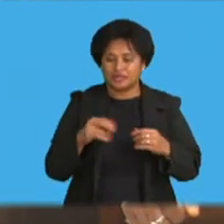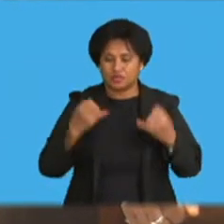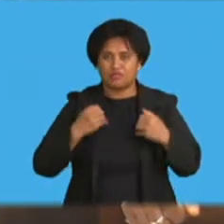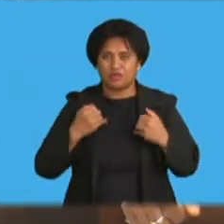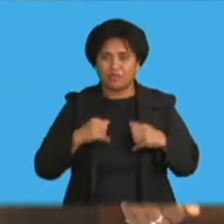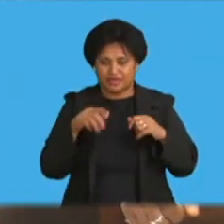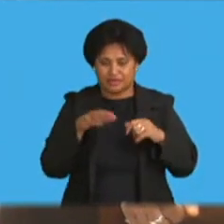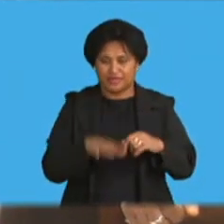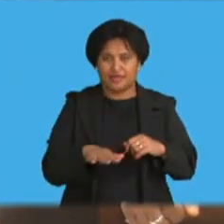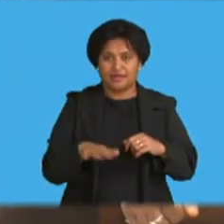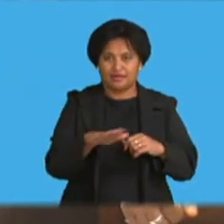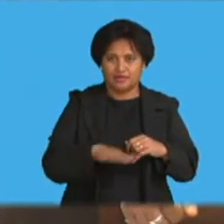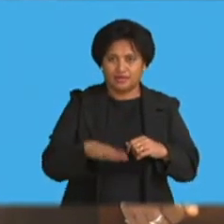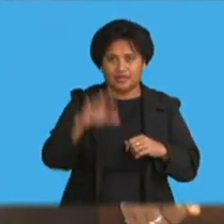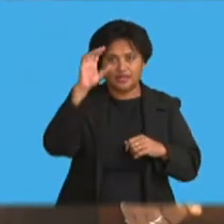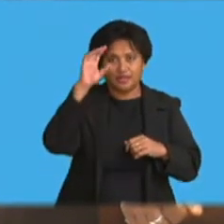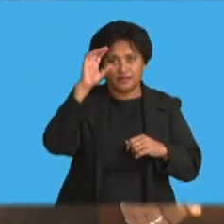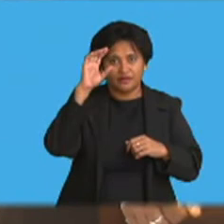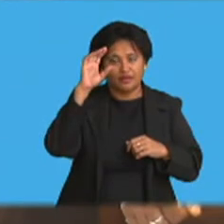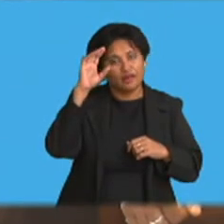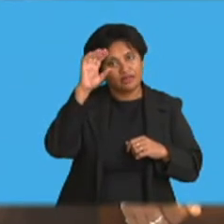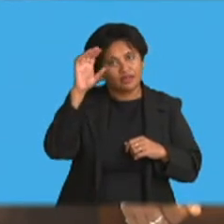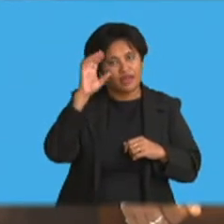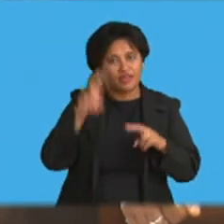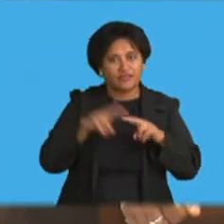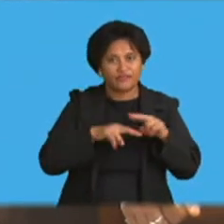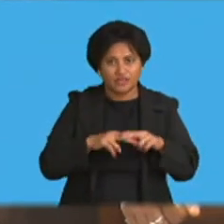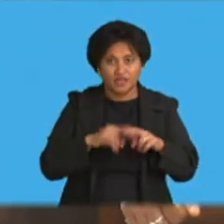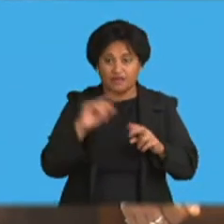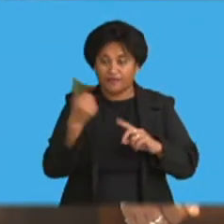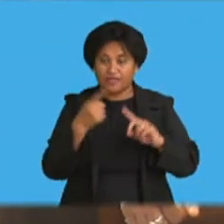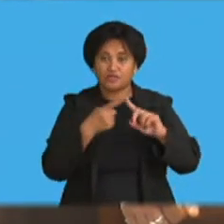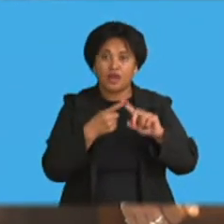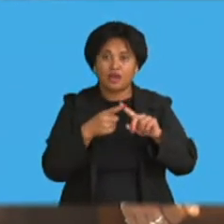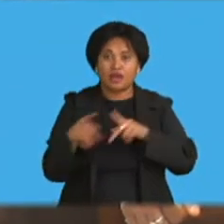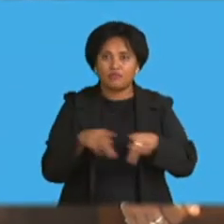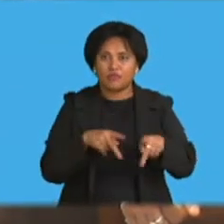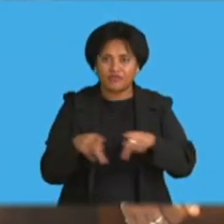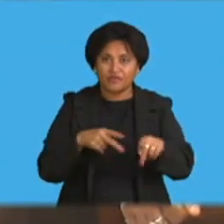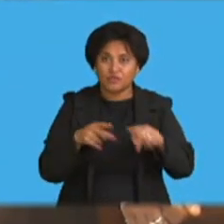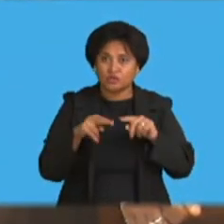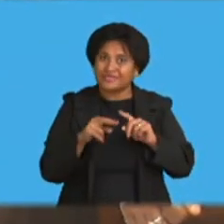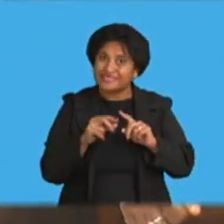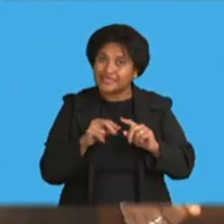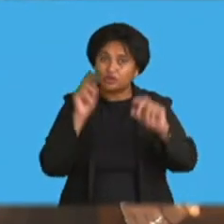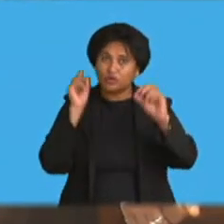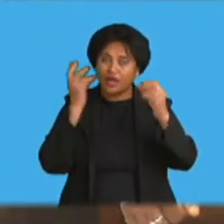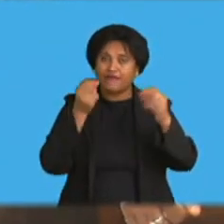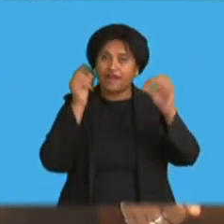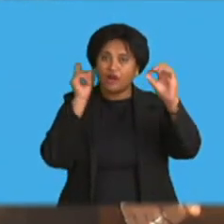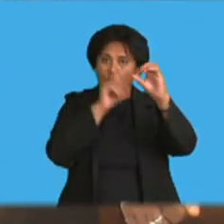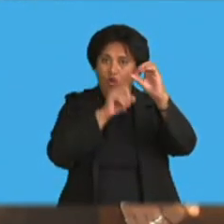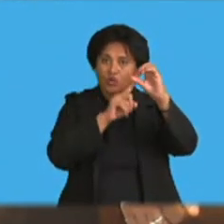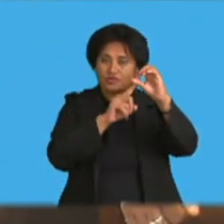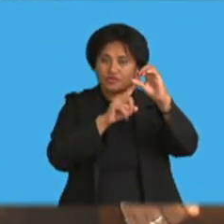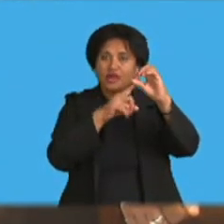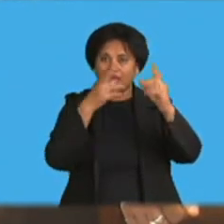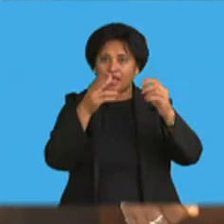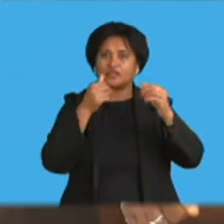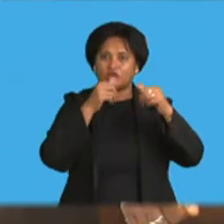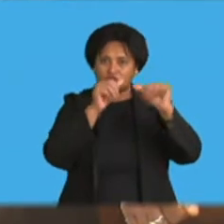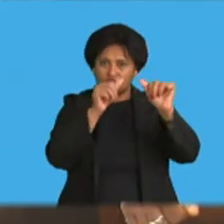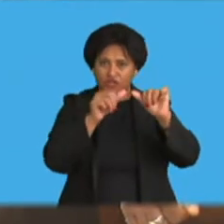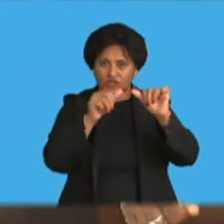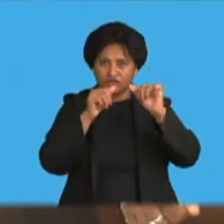jurisdiction. Firstly, performance. We need to set achievable targets, ensure standards are met, and ensure that the teachers are at work